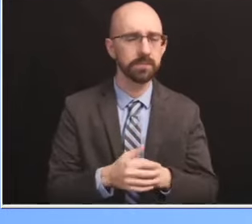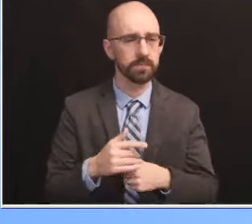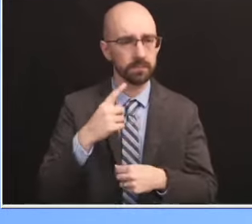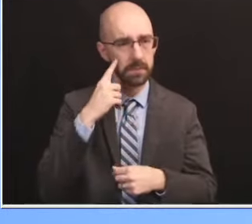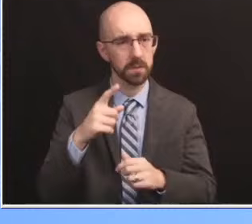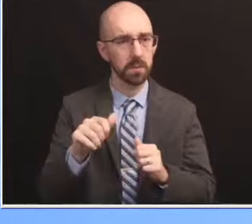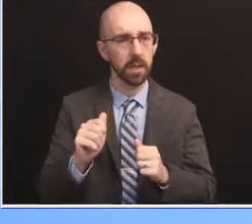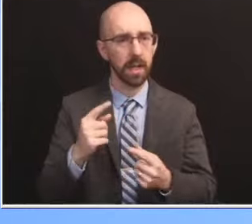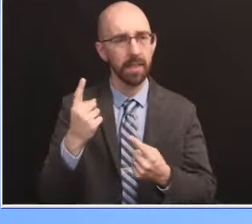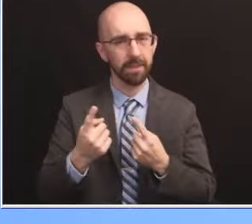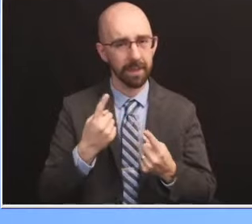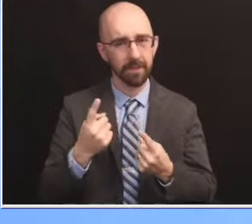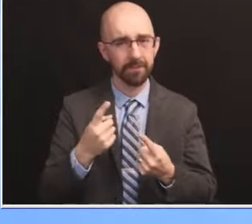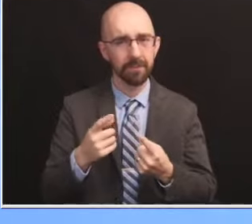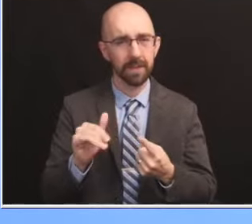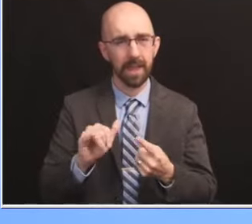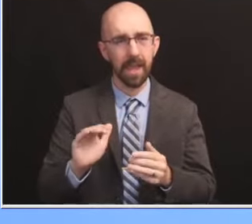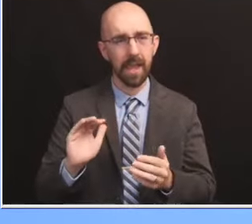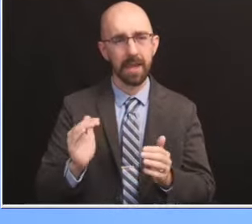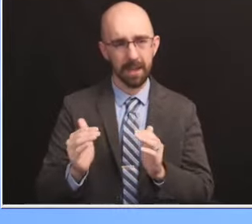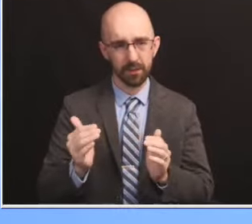kind of an analogy, right? Like the